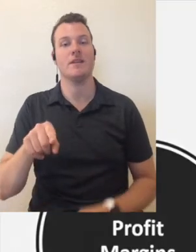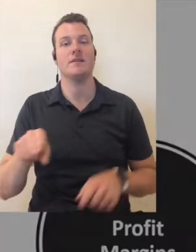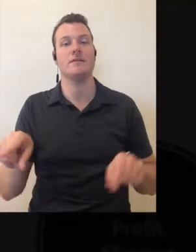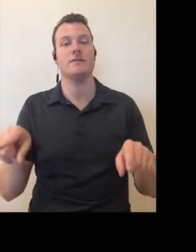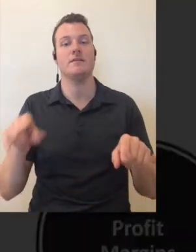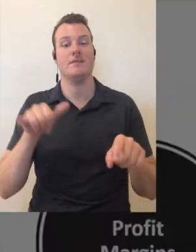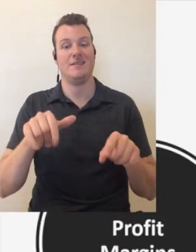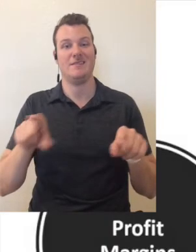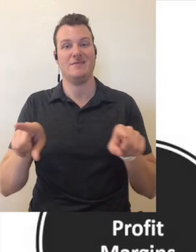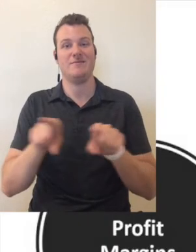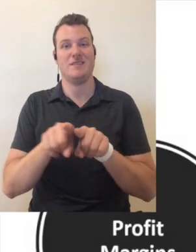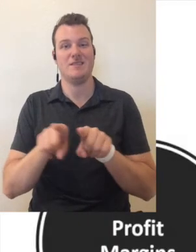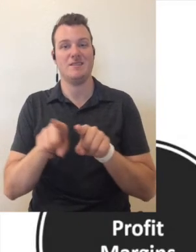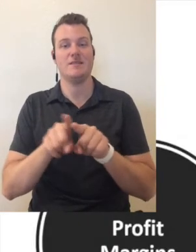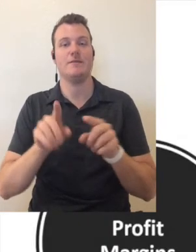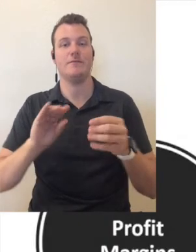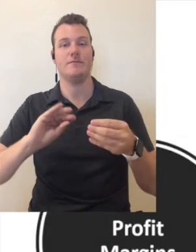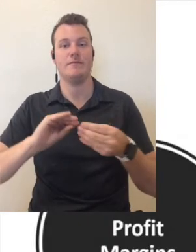please.